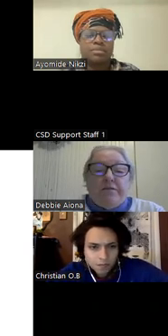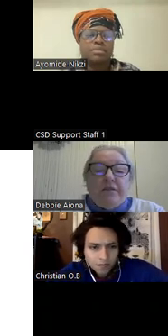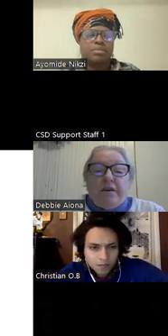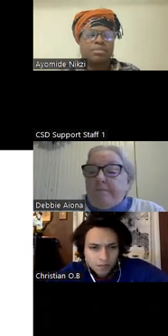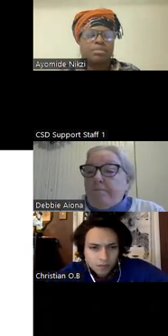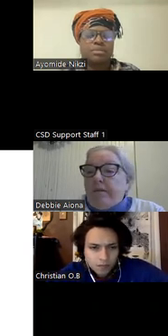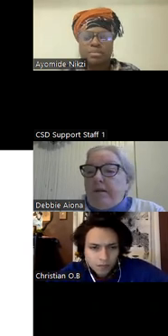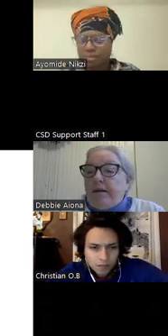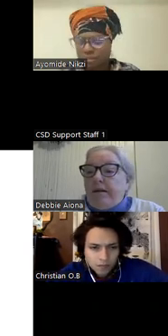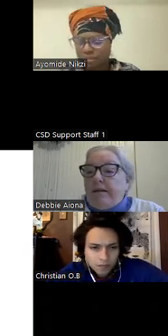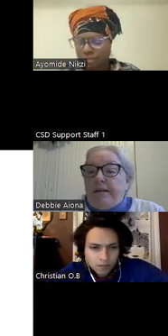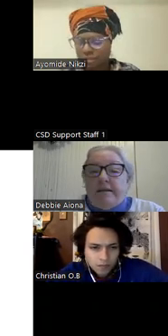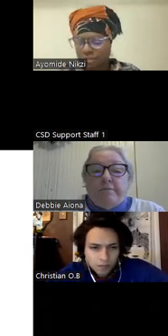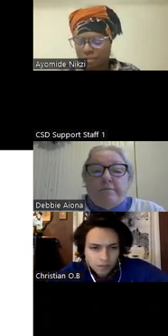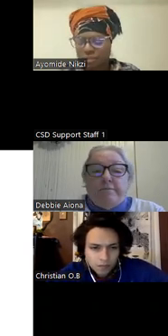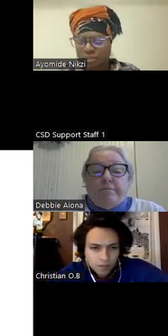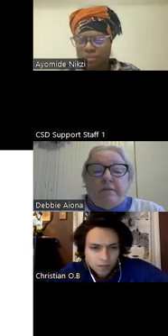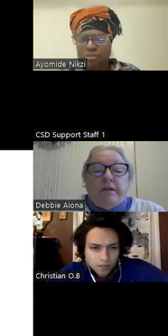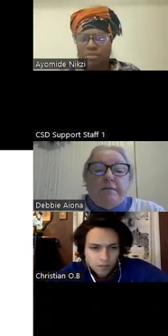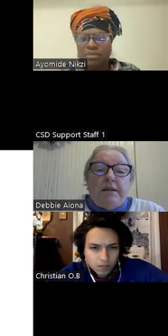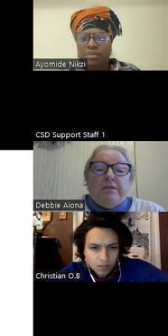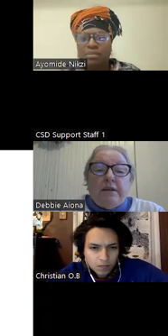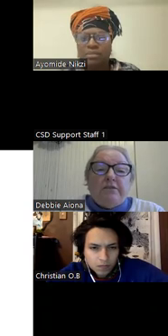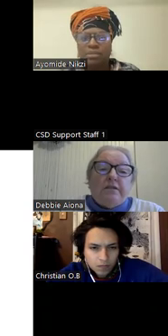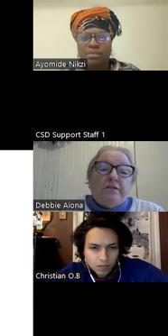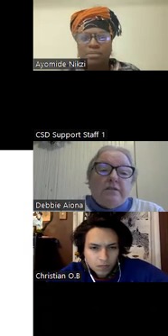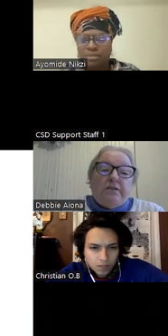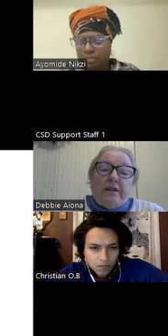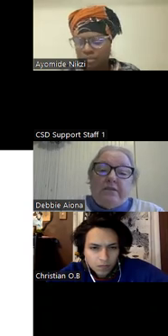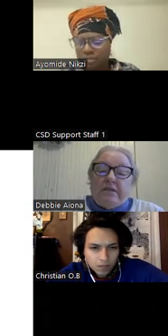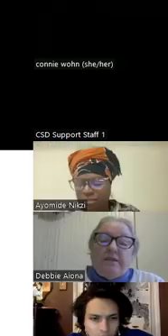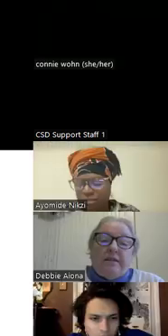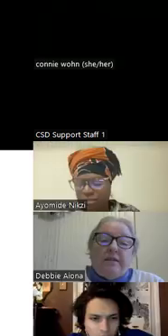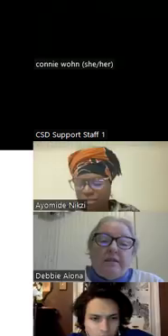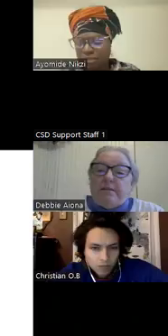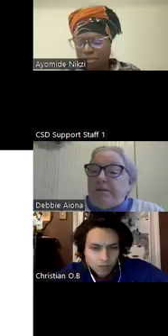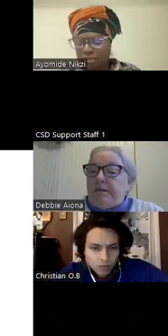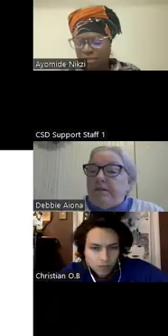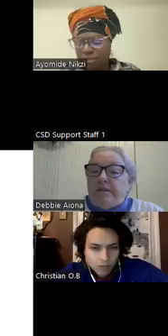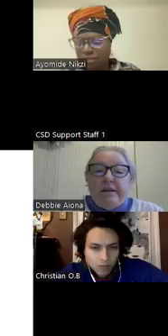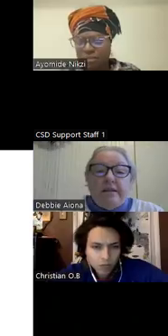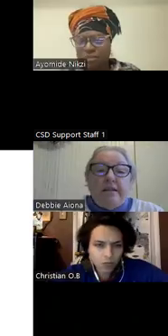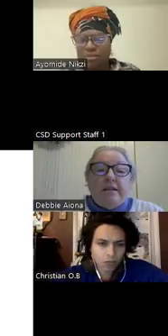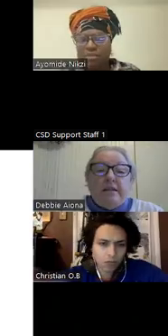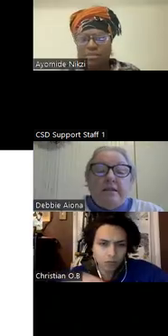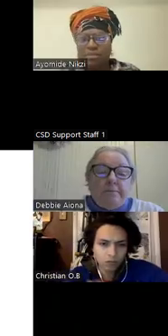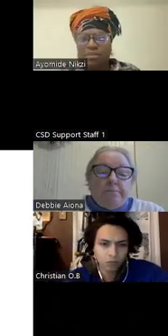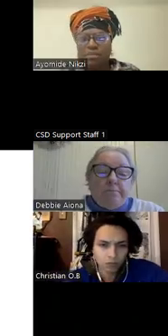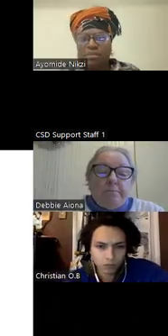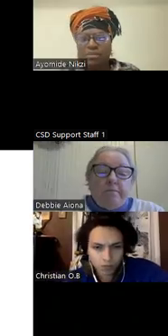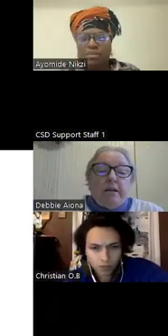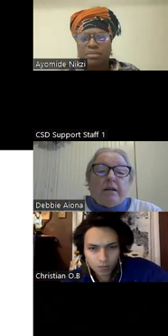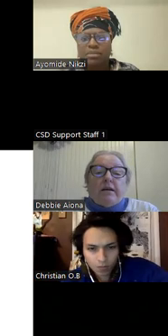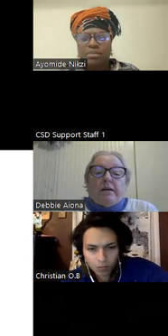a different thought. Any comments, questions, or suggestions on this particular area here?